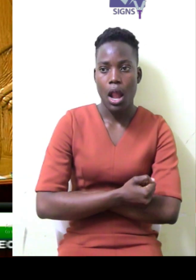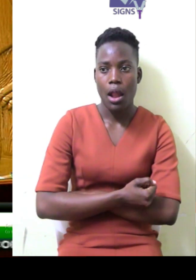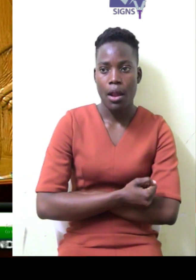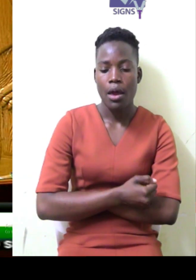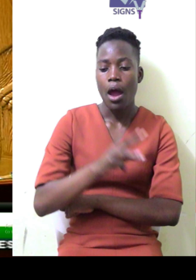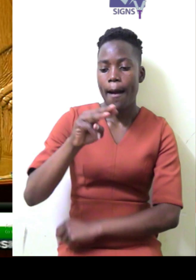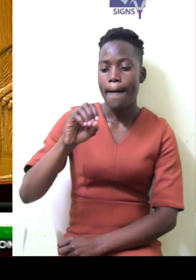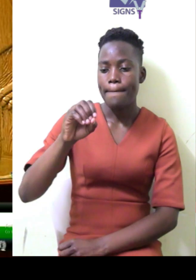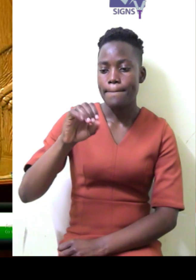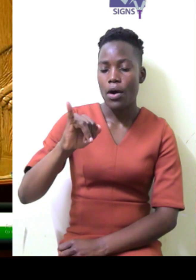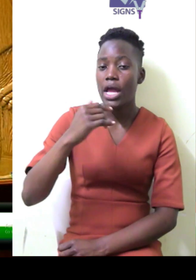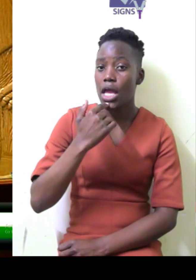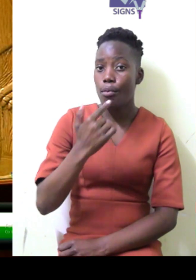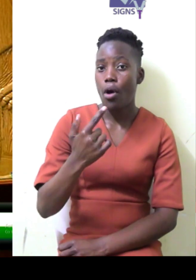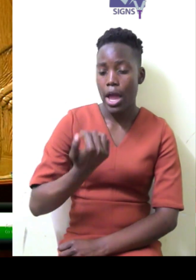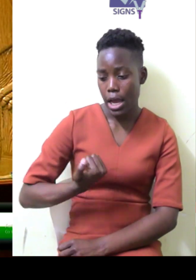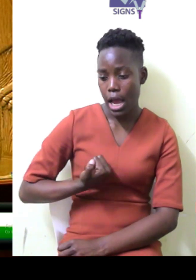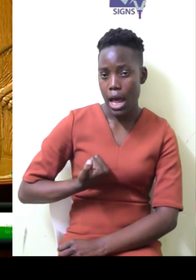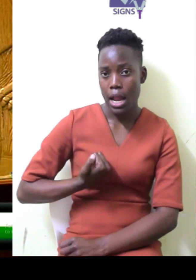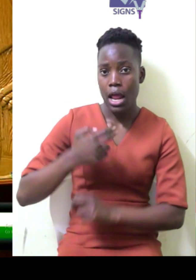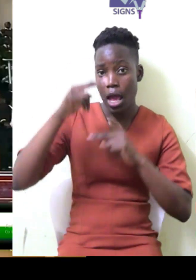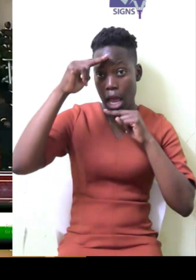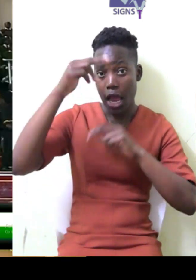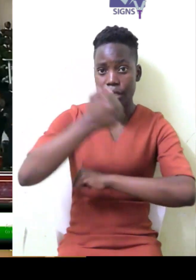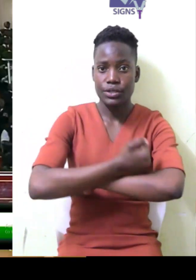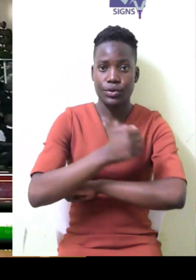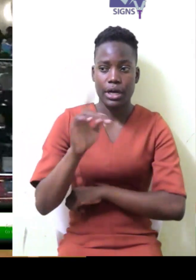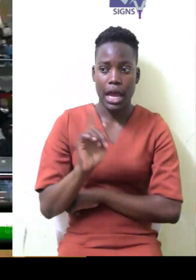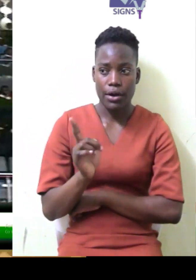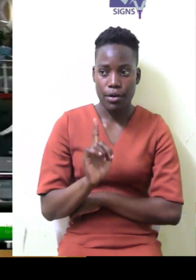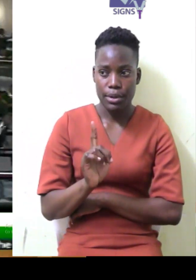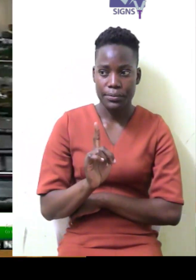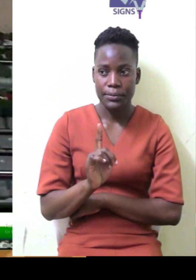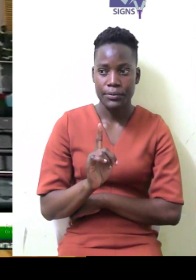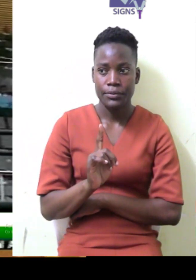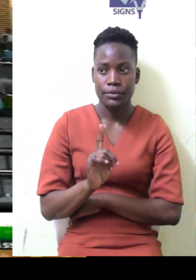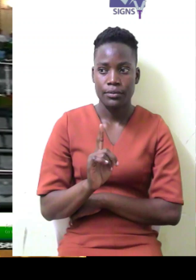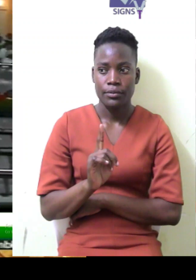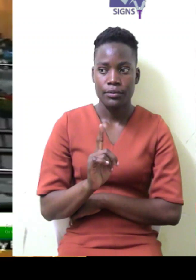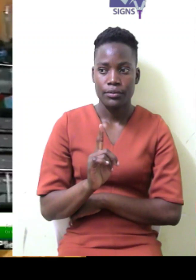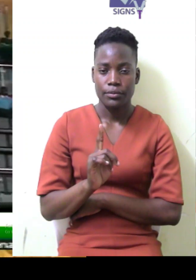Moi Girls High School, Nairobi, Kibra;